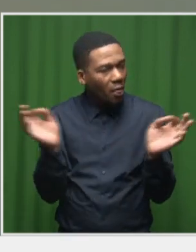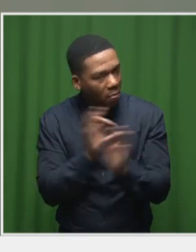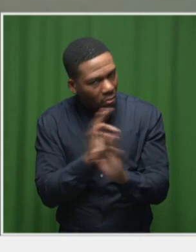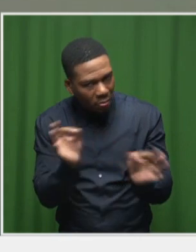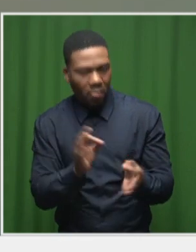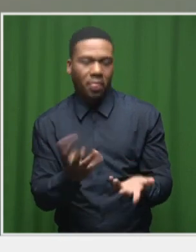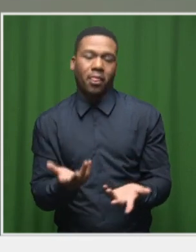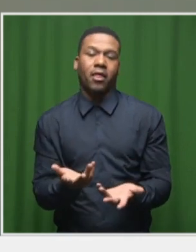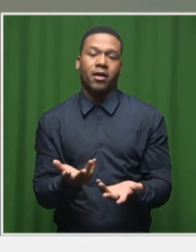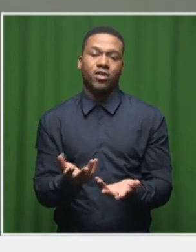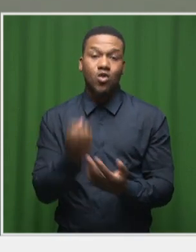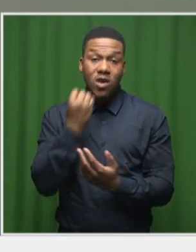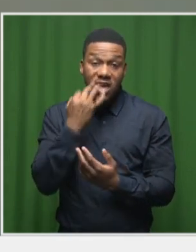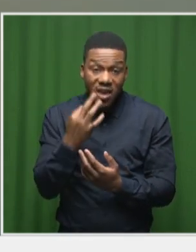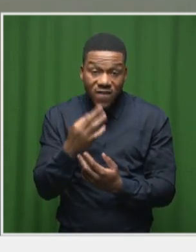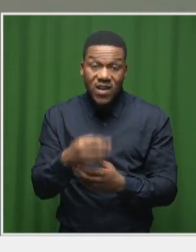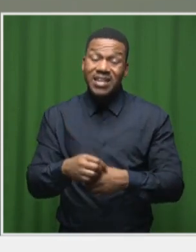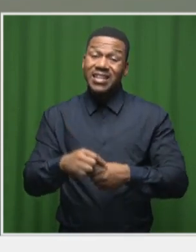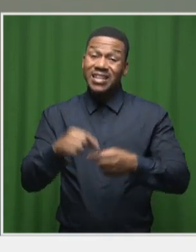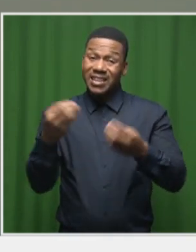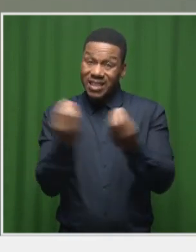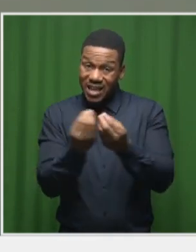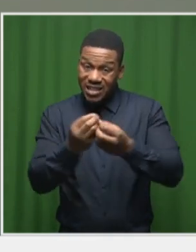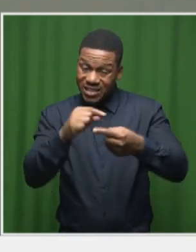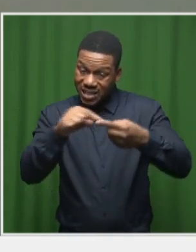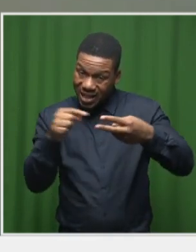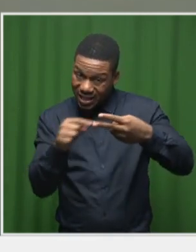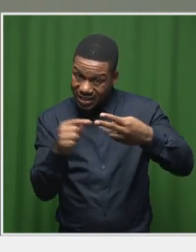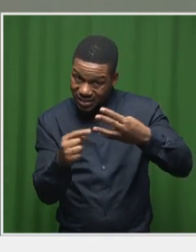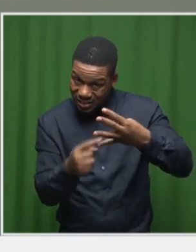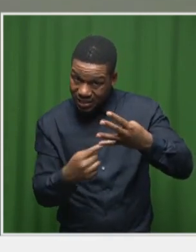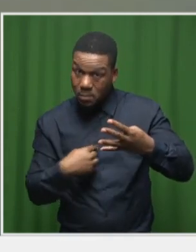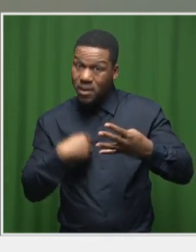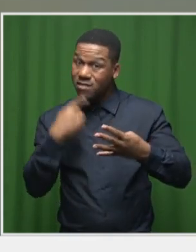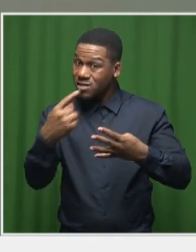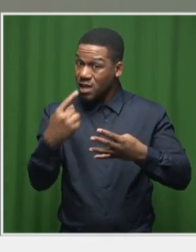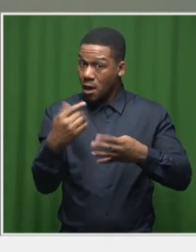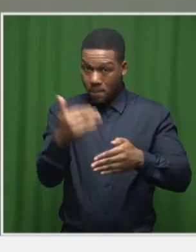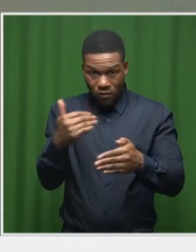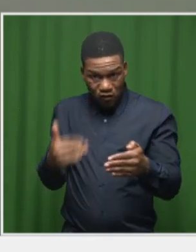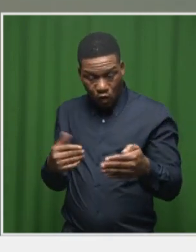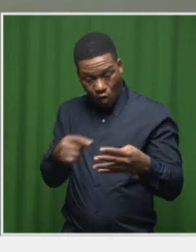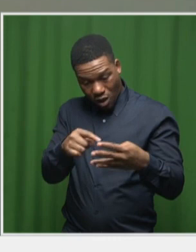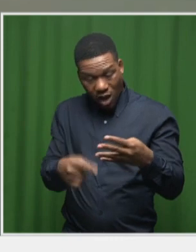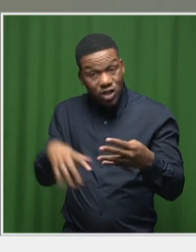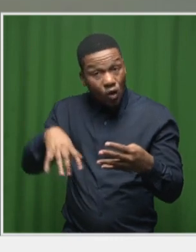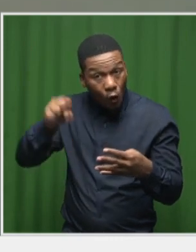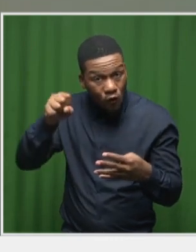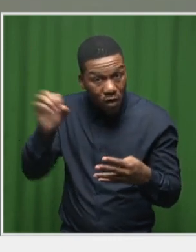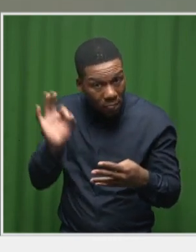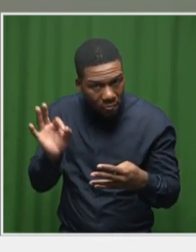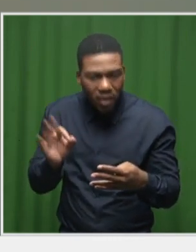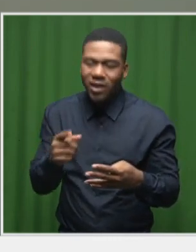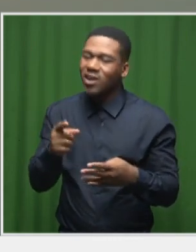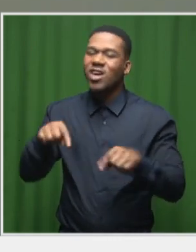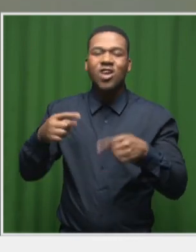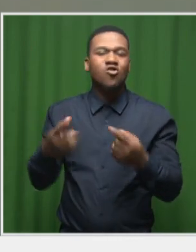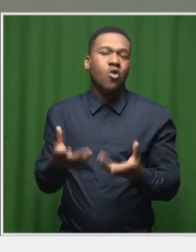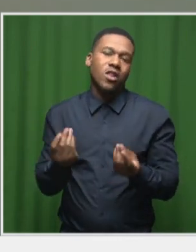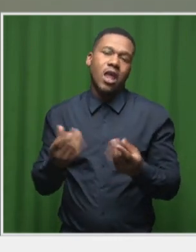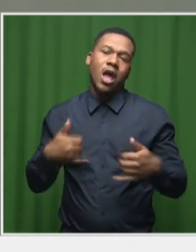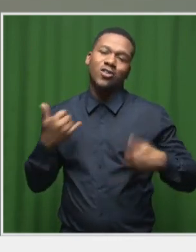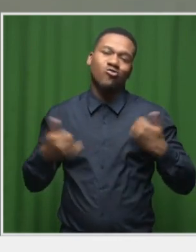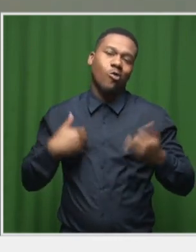don't switch off those appliances that I mentioned earlier, you won't obviously enjoy the benefit. But if you switch